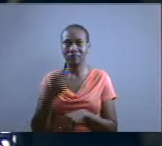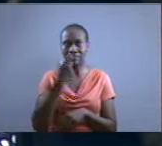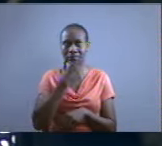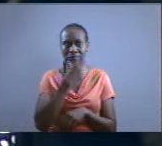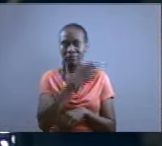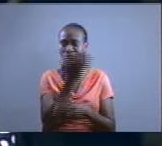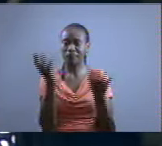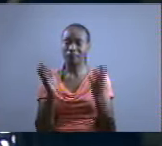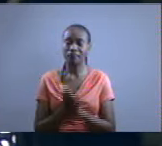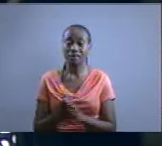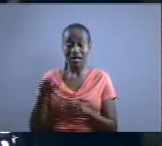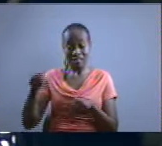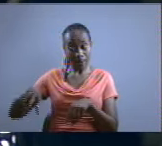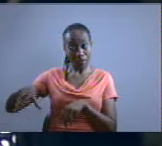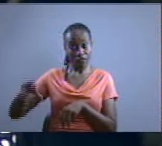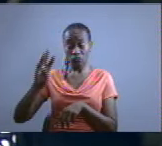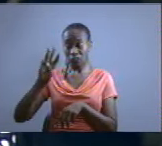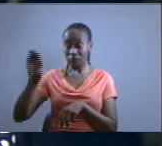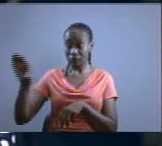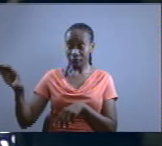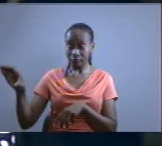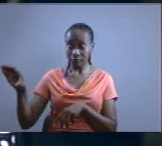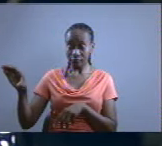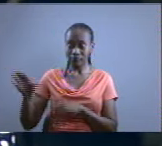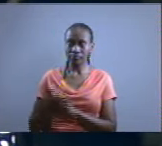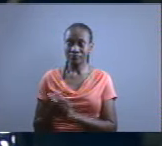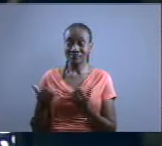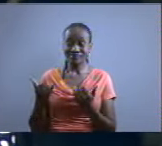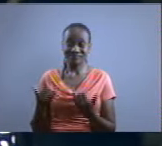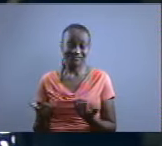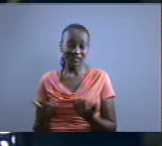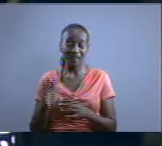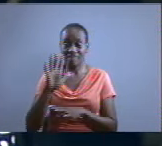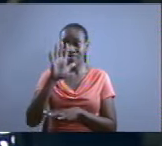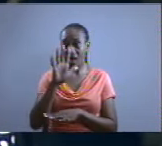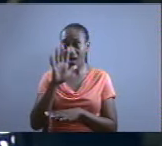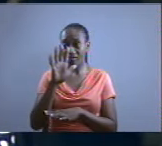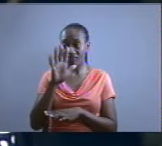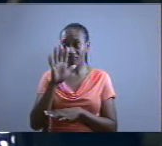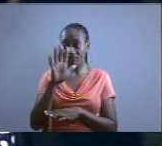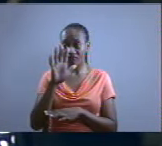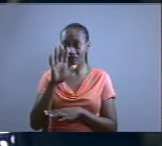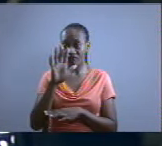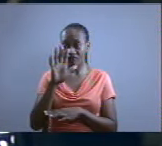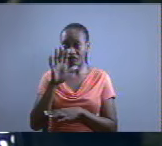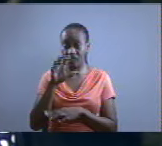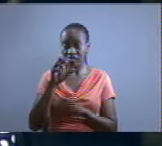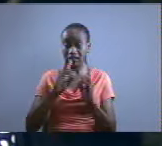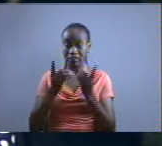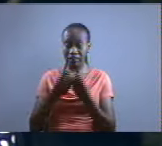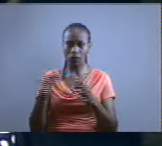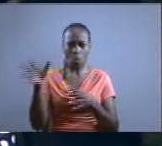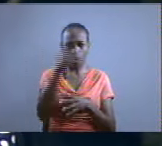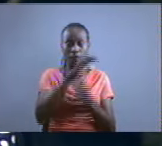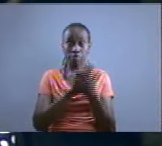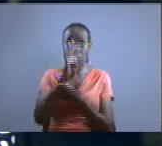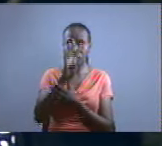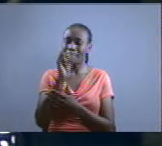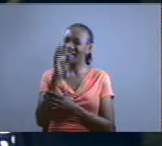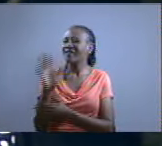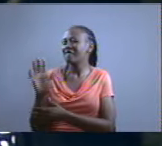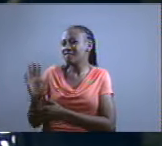In the Western Cape, even though 5 out of the 14 provincial departments recorded a